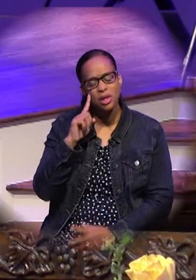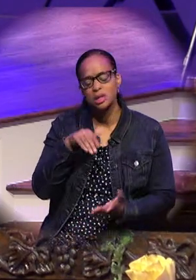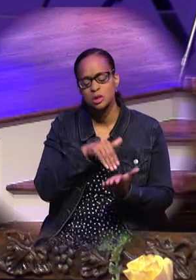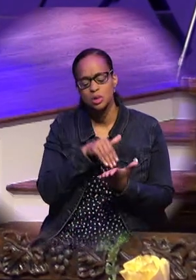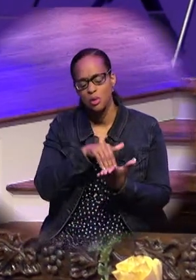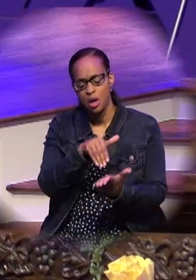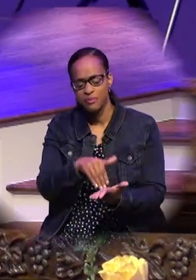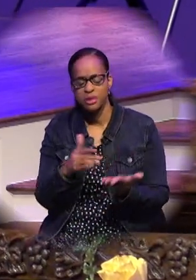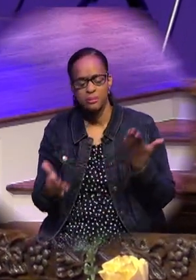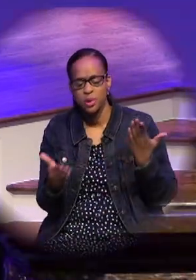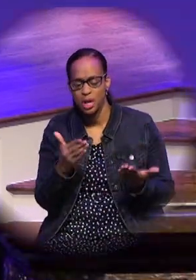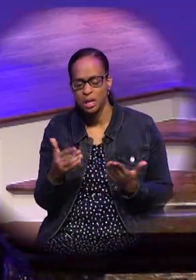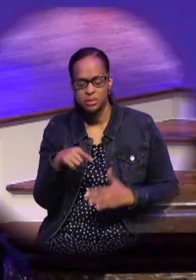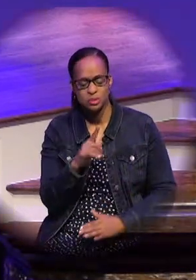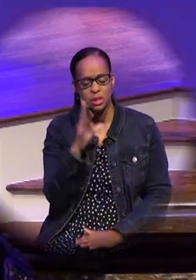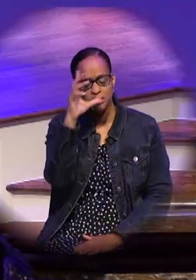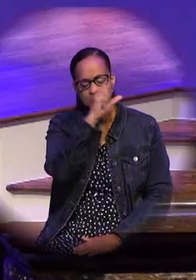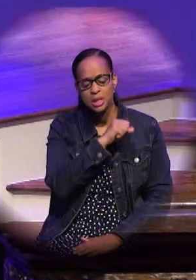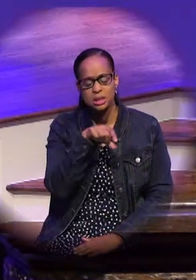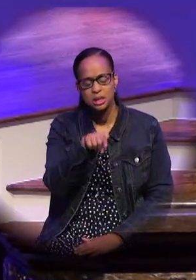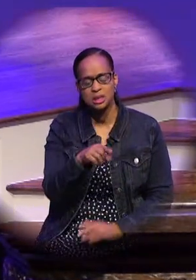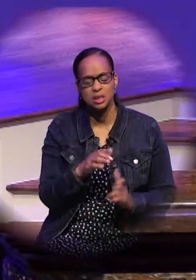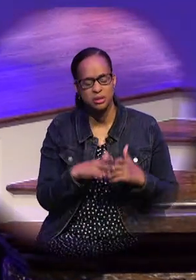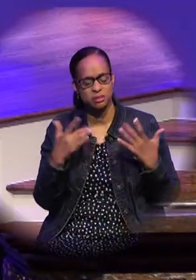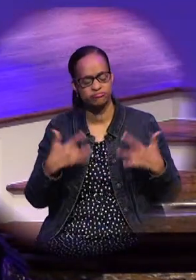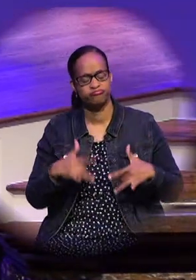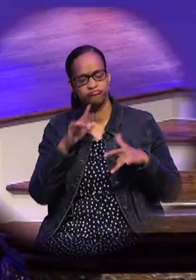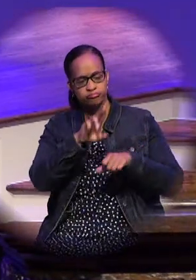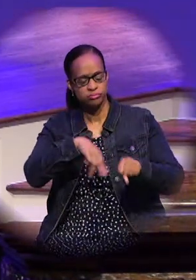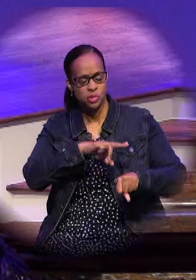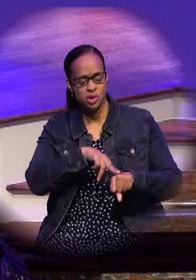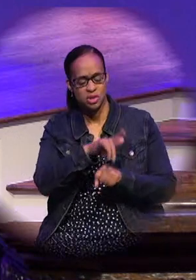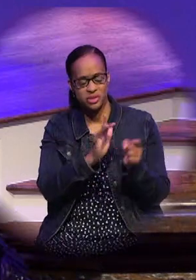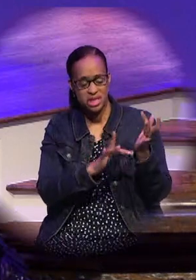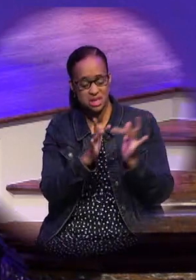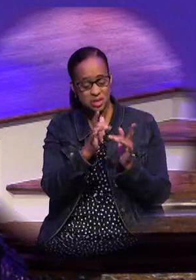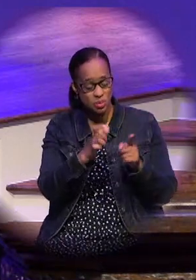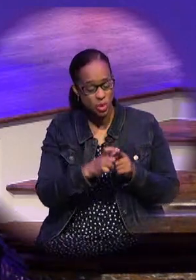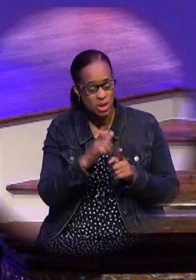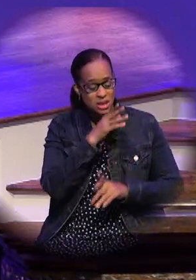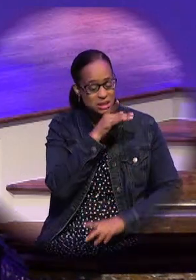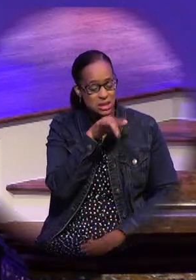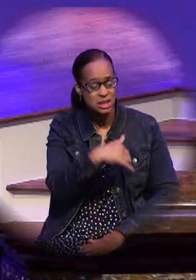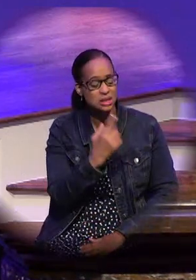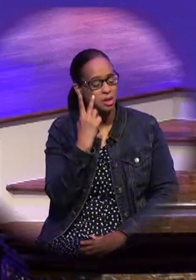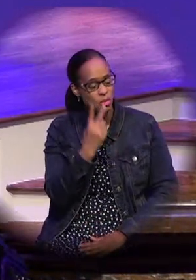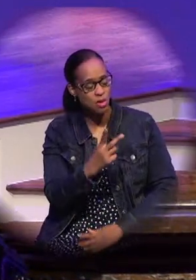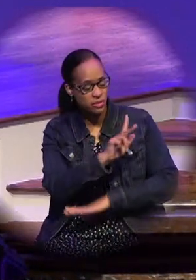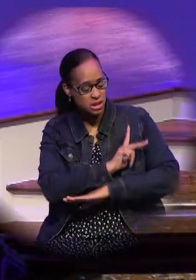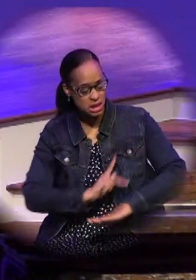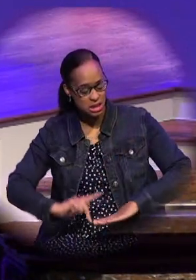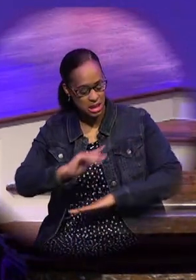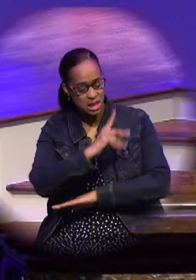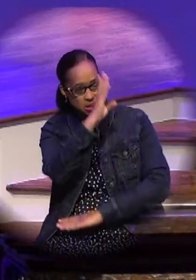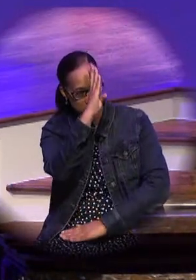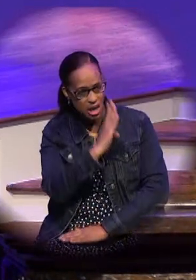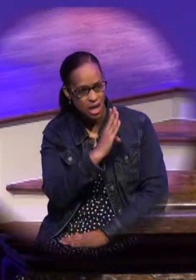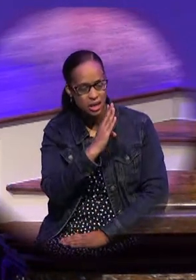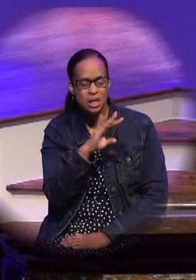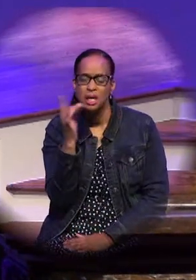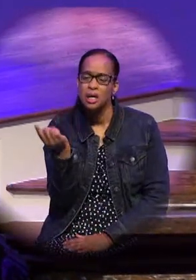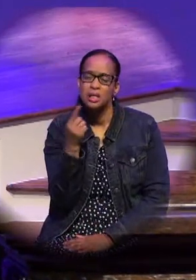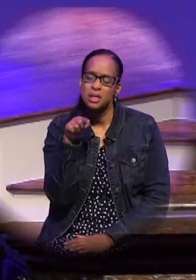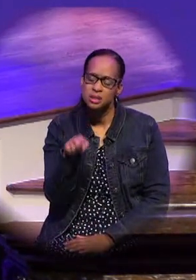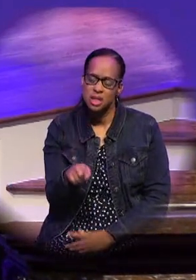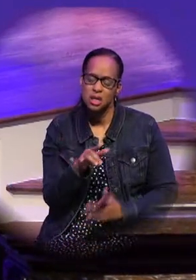often that perhaps we miss the startling nature of Jesus's words, that no one can see the kingdom of God unless they